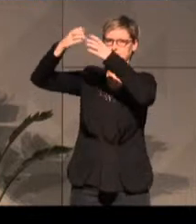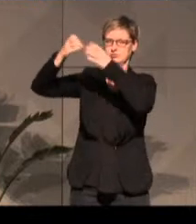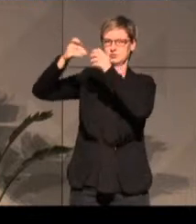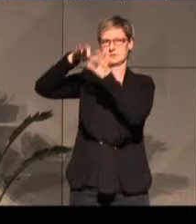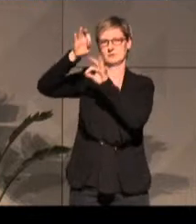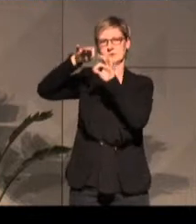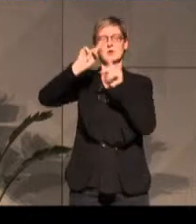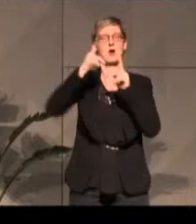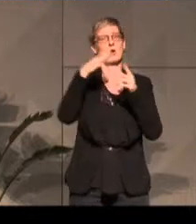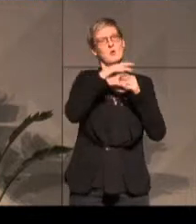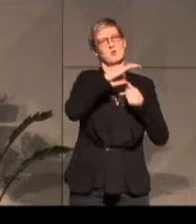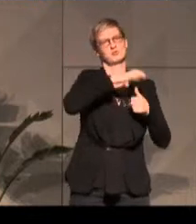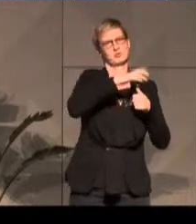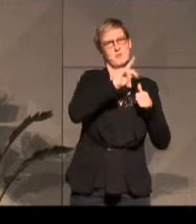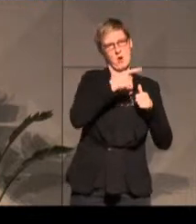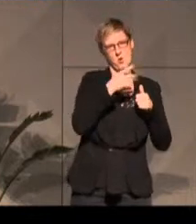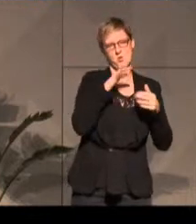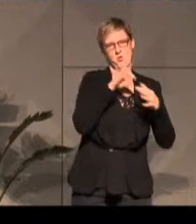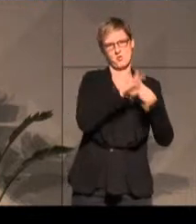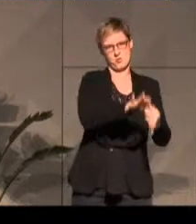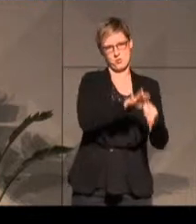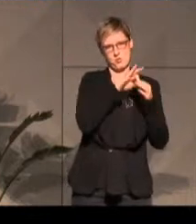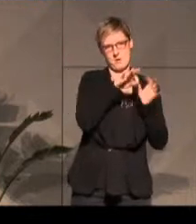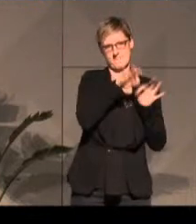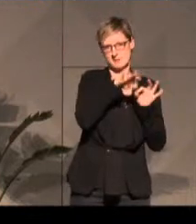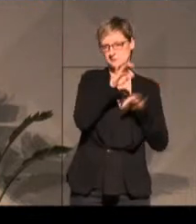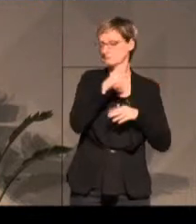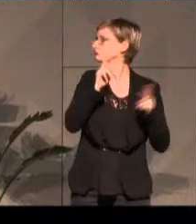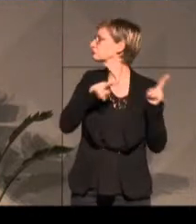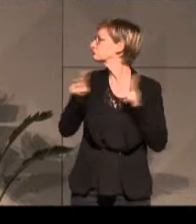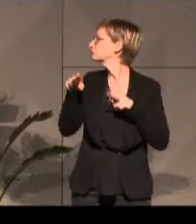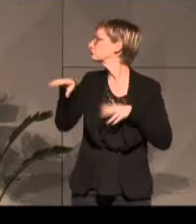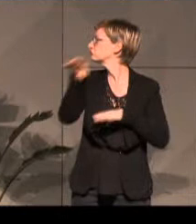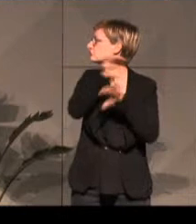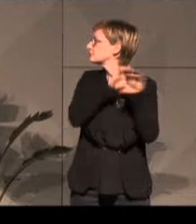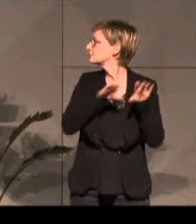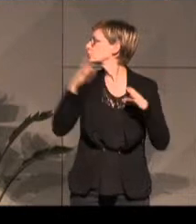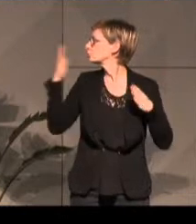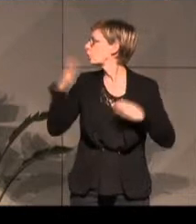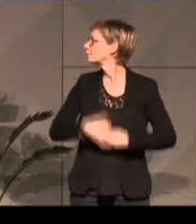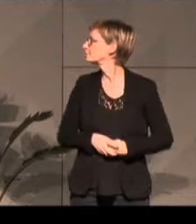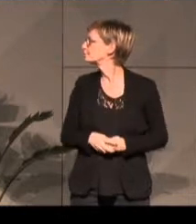then to do measurements also from the helicopter.